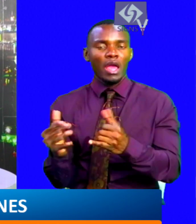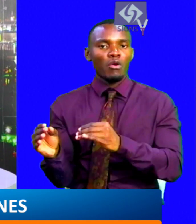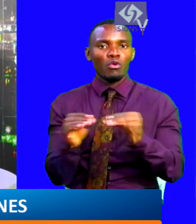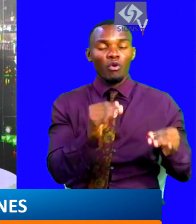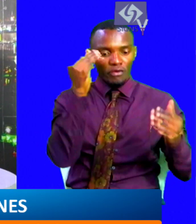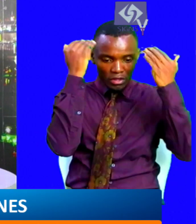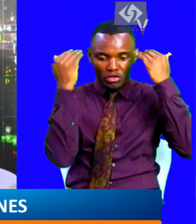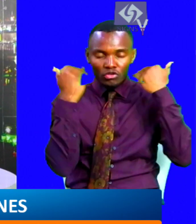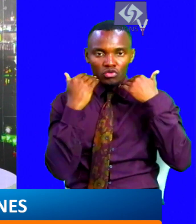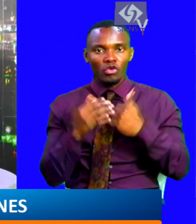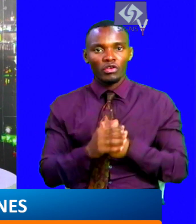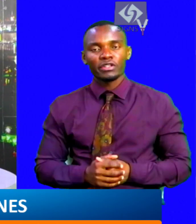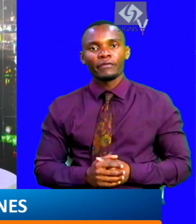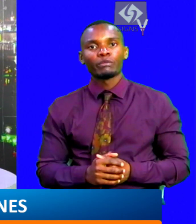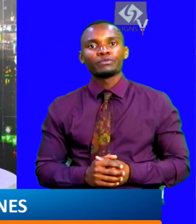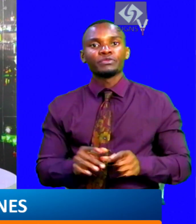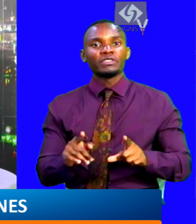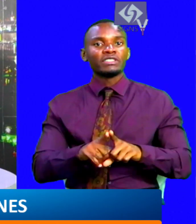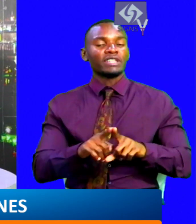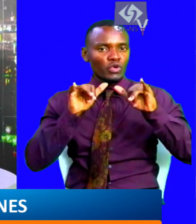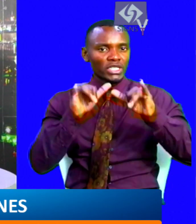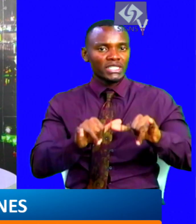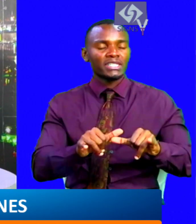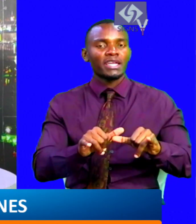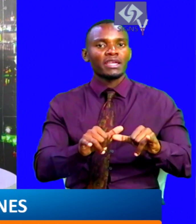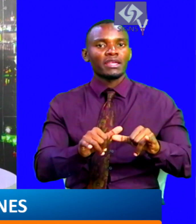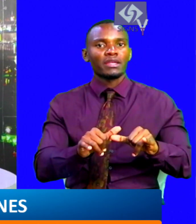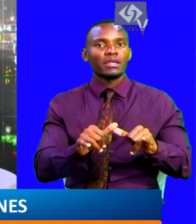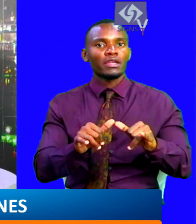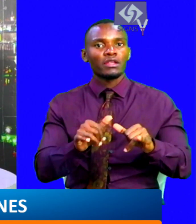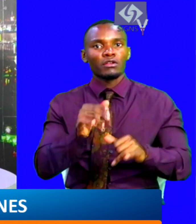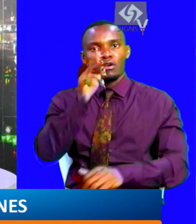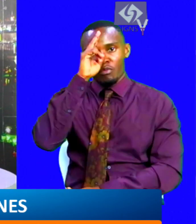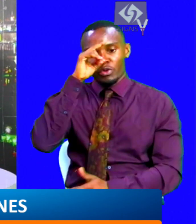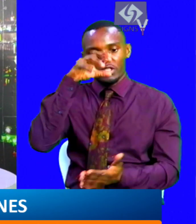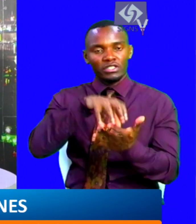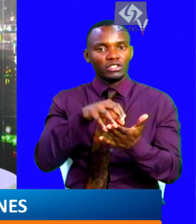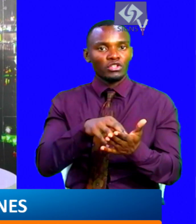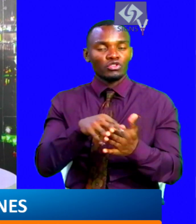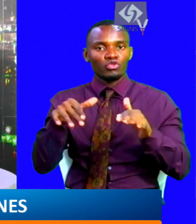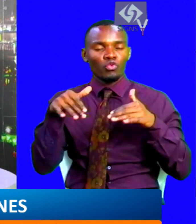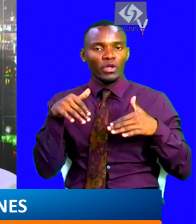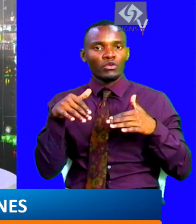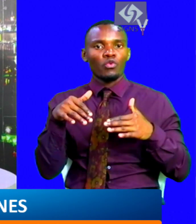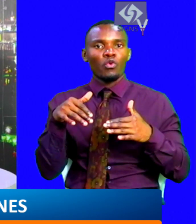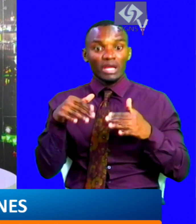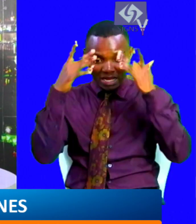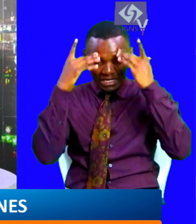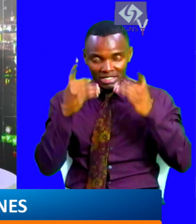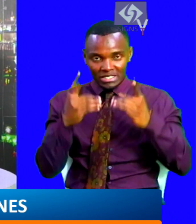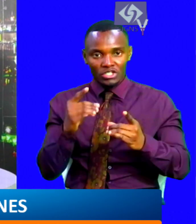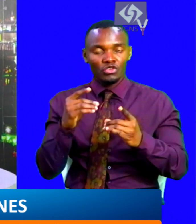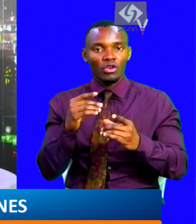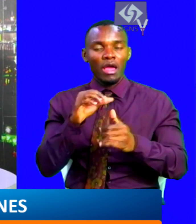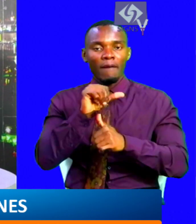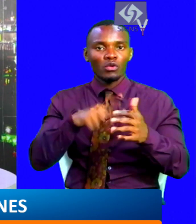And away from the Law Society of Kenya, now to former Mungiki leader Maina Njenga and blogger Pauline Njoroge arraigned in